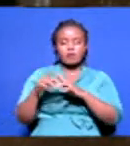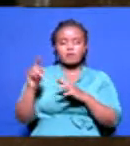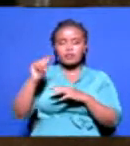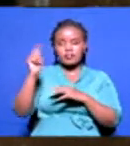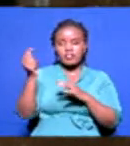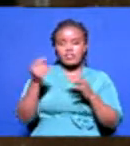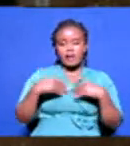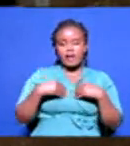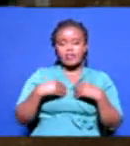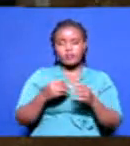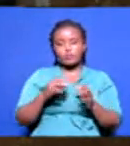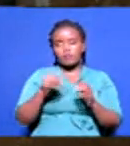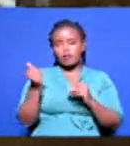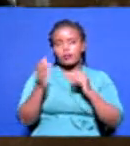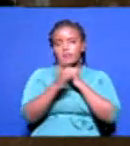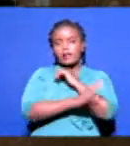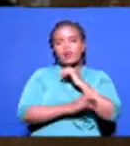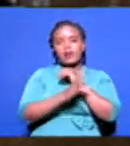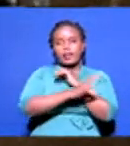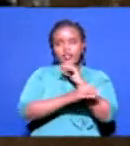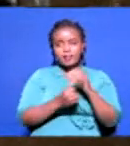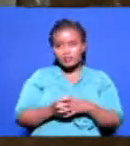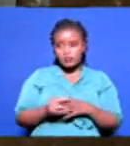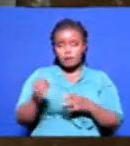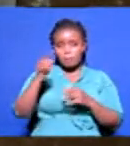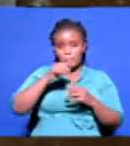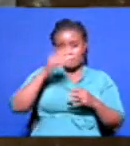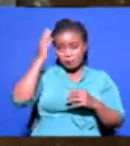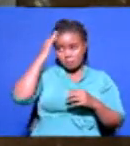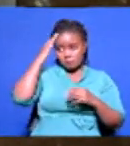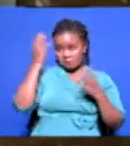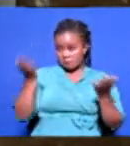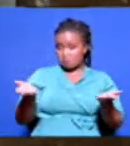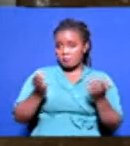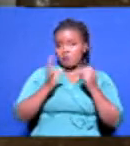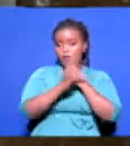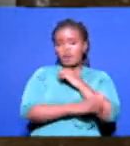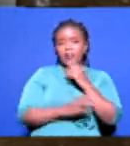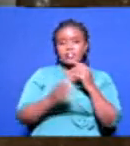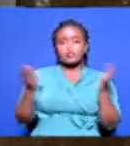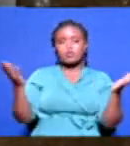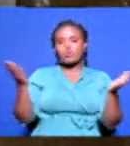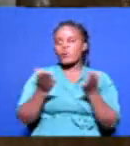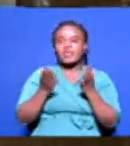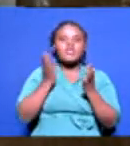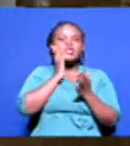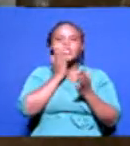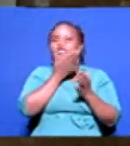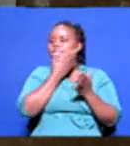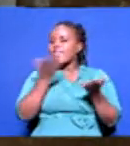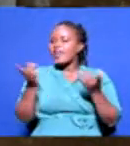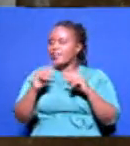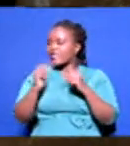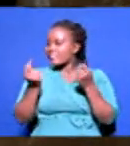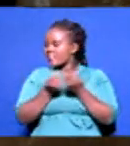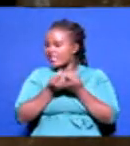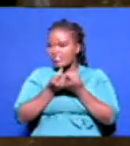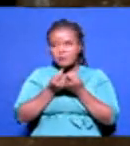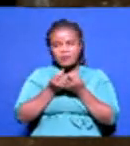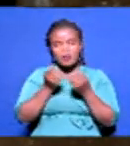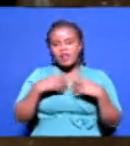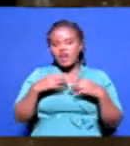Britain. We can build in Kenya, he said, a country in which race, tribe, colour or creed form no